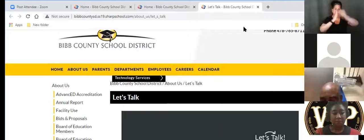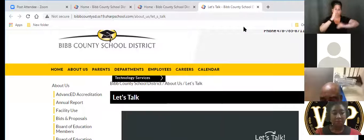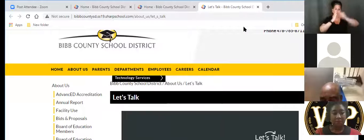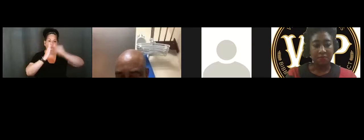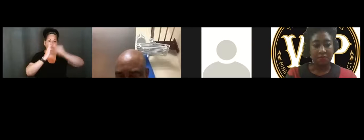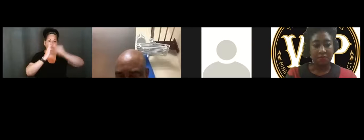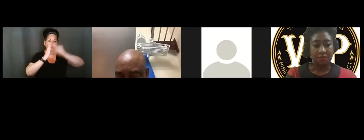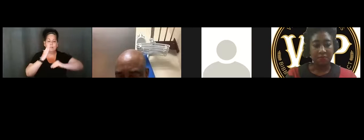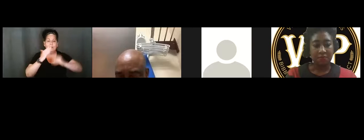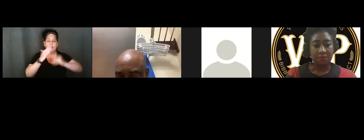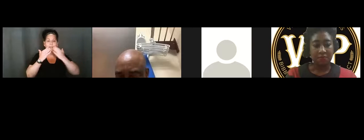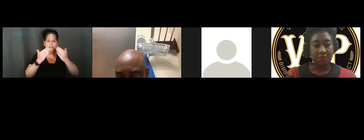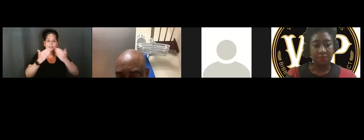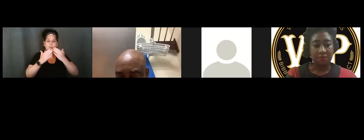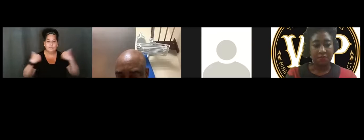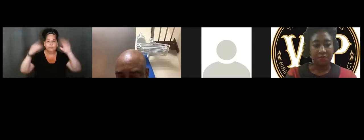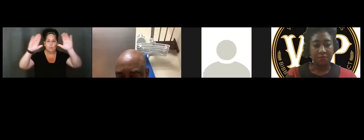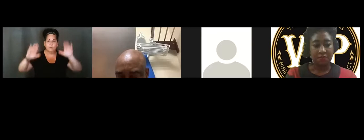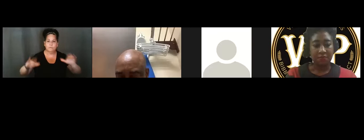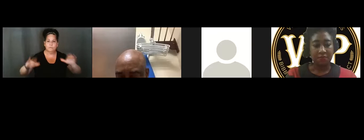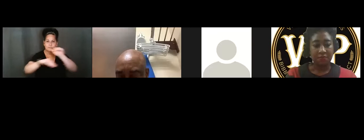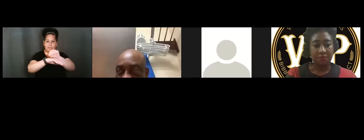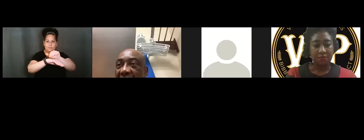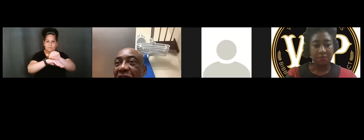so much and have a wonderful night.